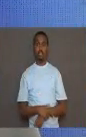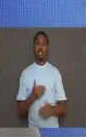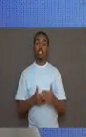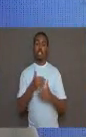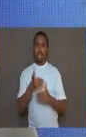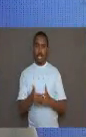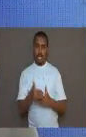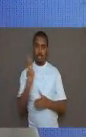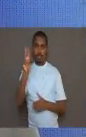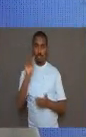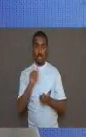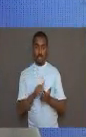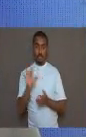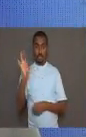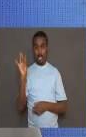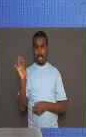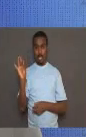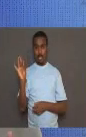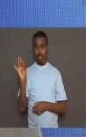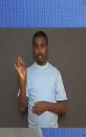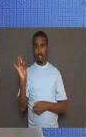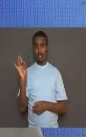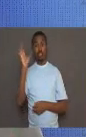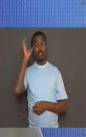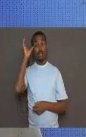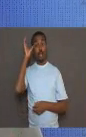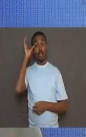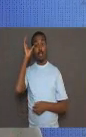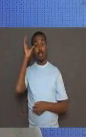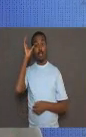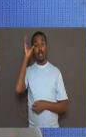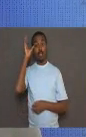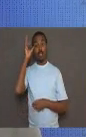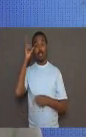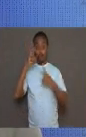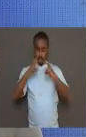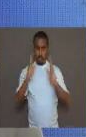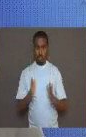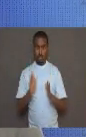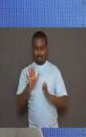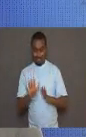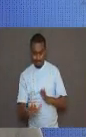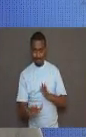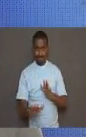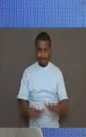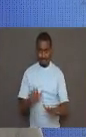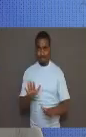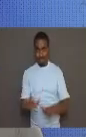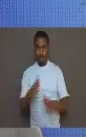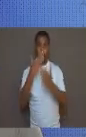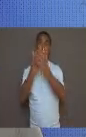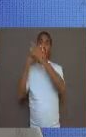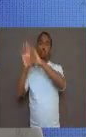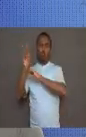Then, in 2008, a Chinese astronaut walked in space